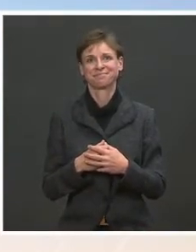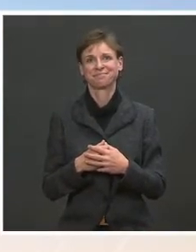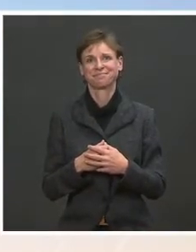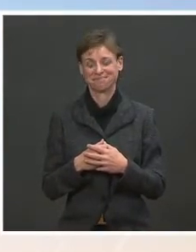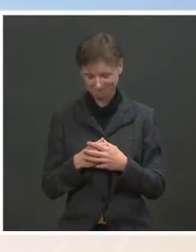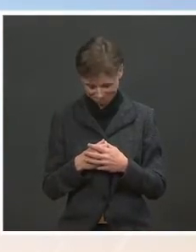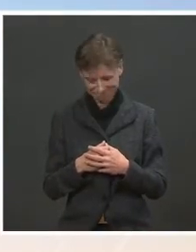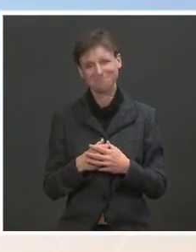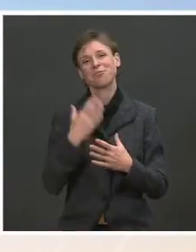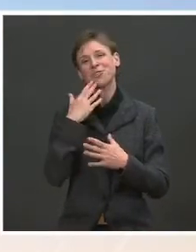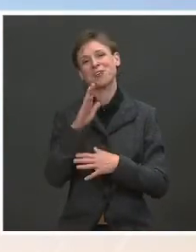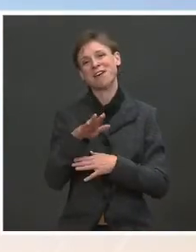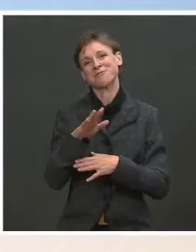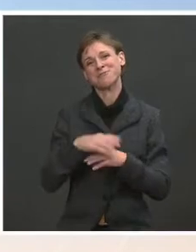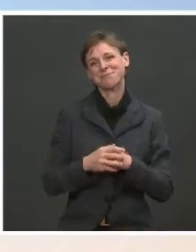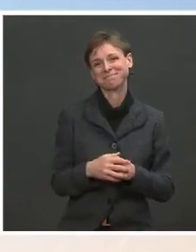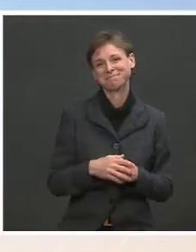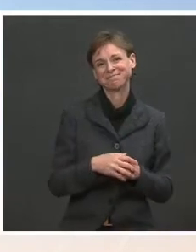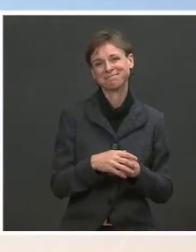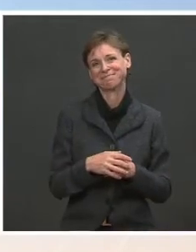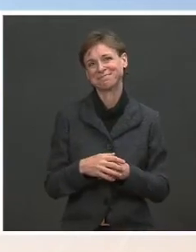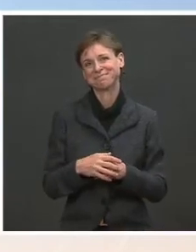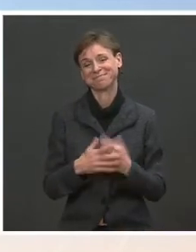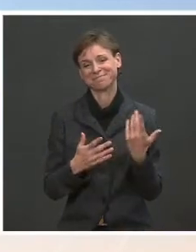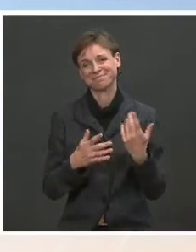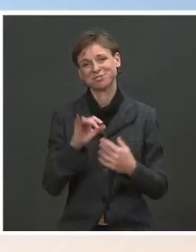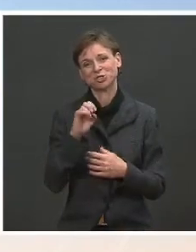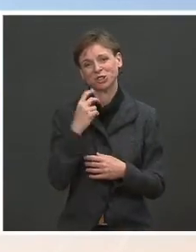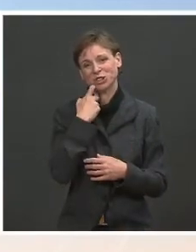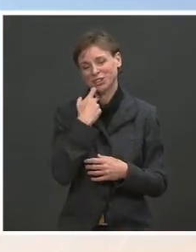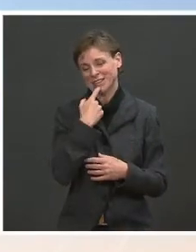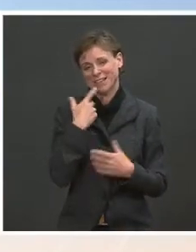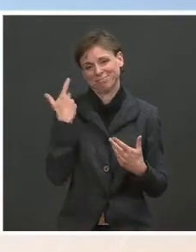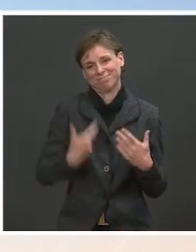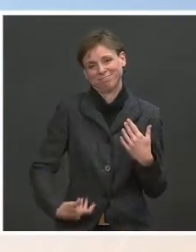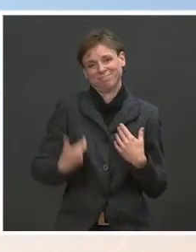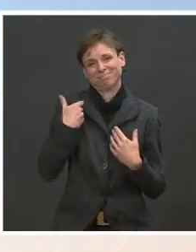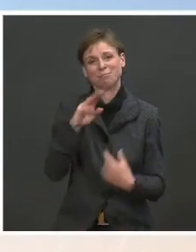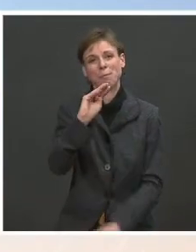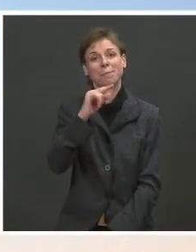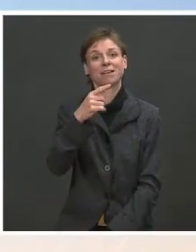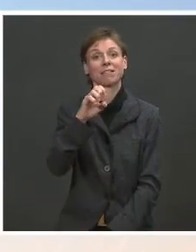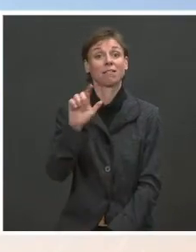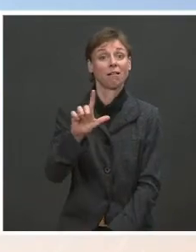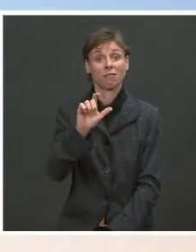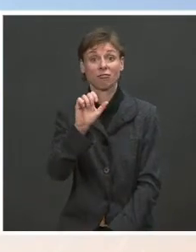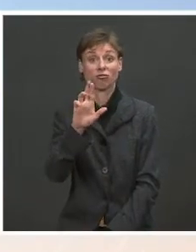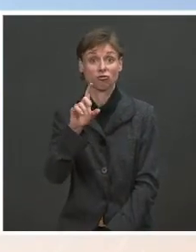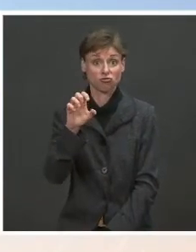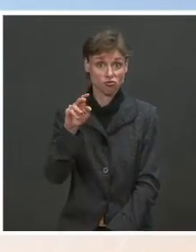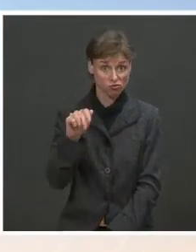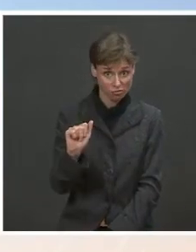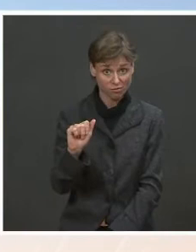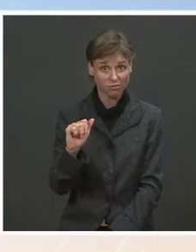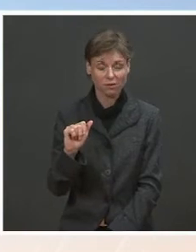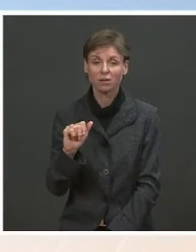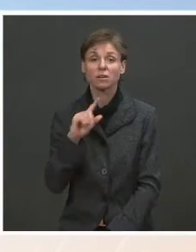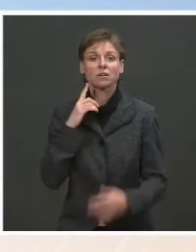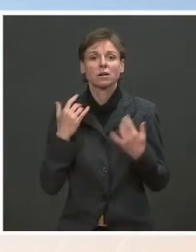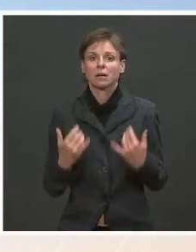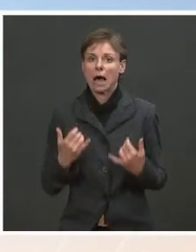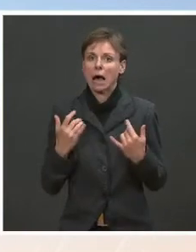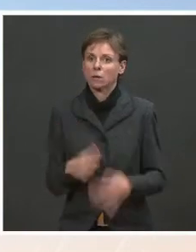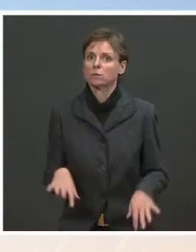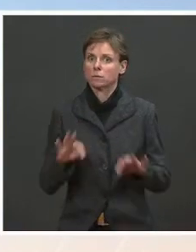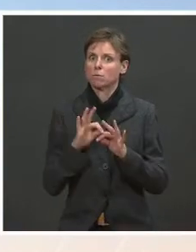Good afternoon. As Jen mentioned, I'm Miguel Cardona. We're at a critically important time in our nation's history